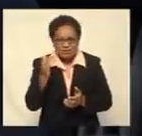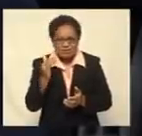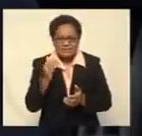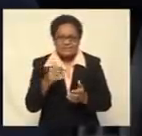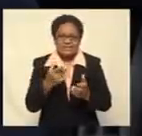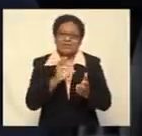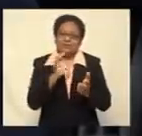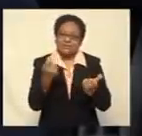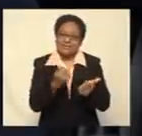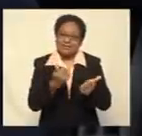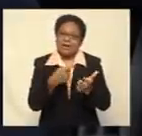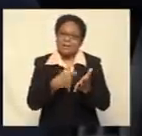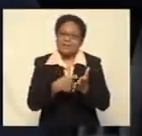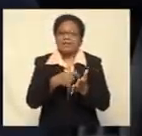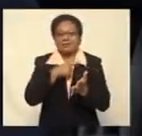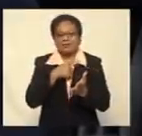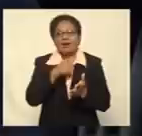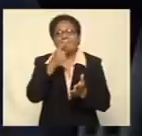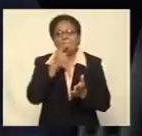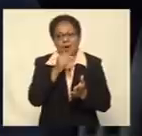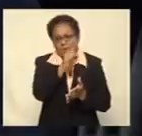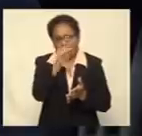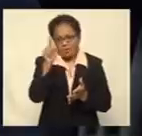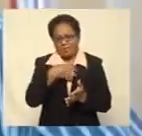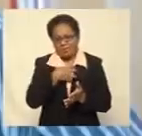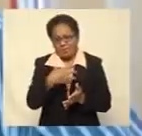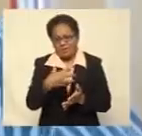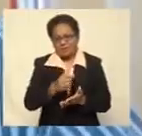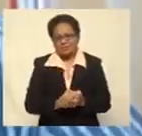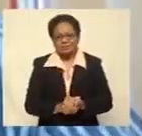spending will be in this area very, very critical.